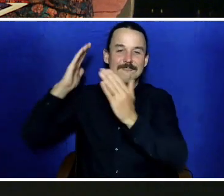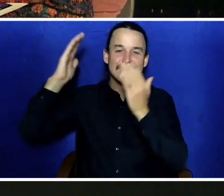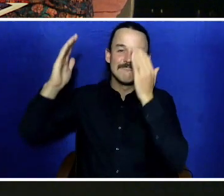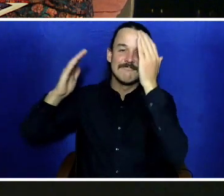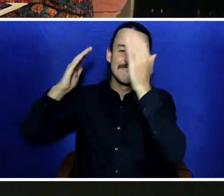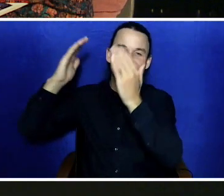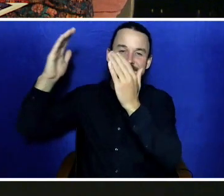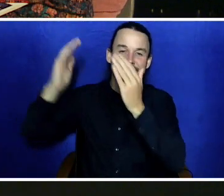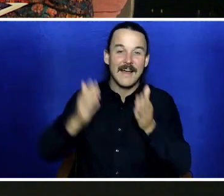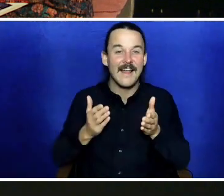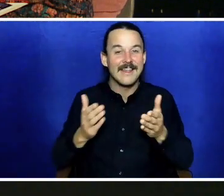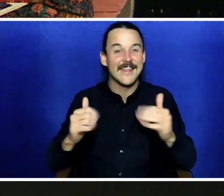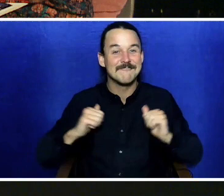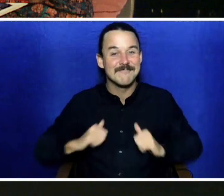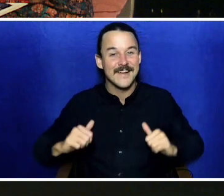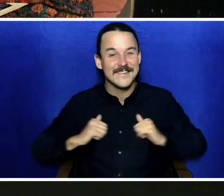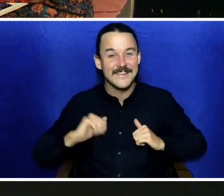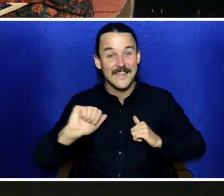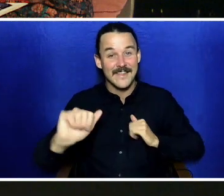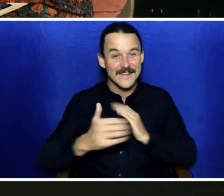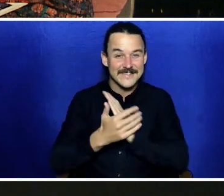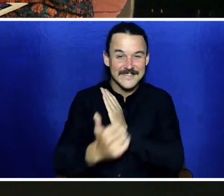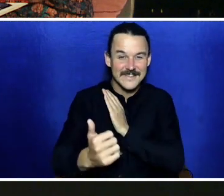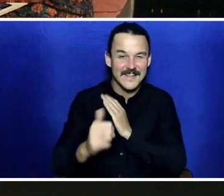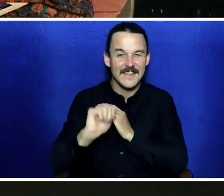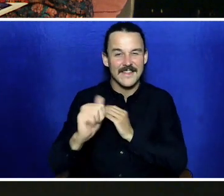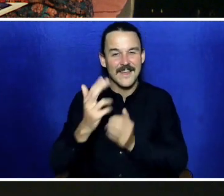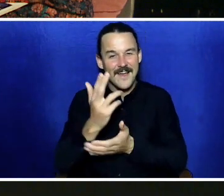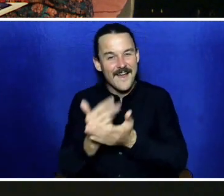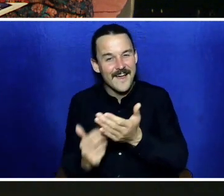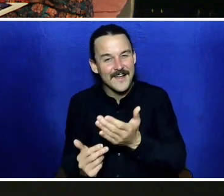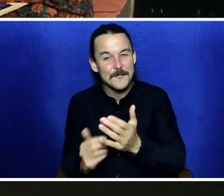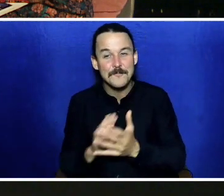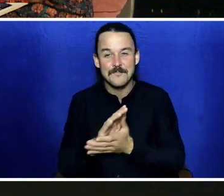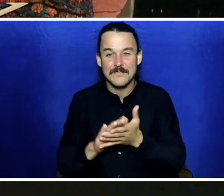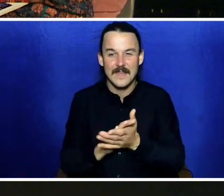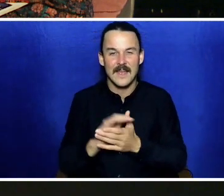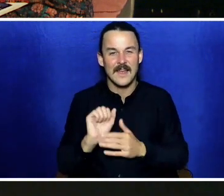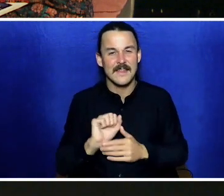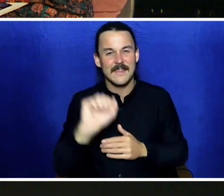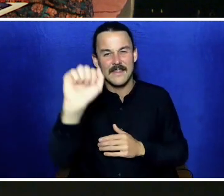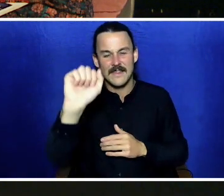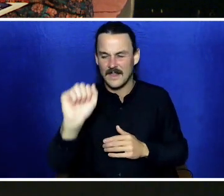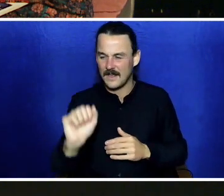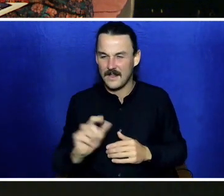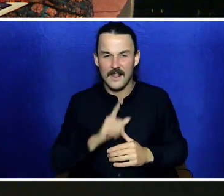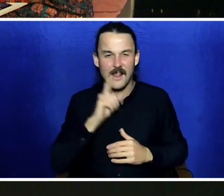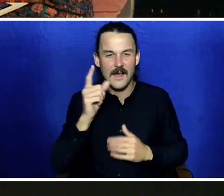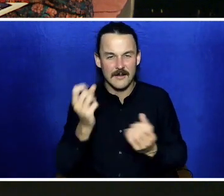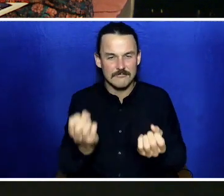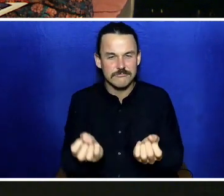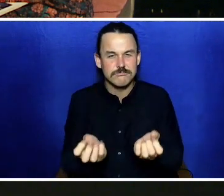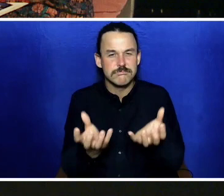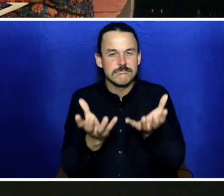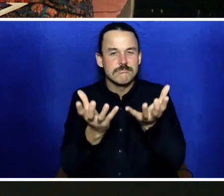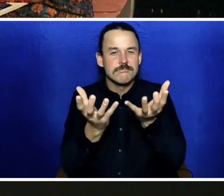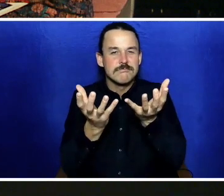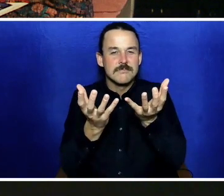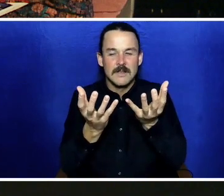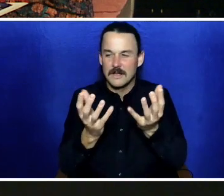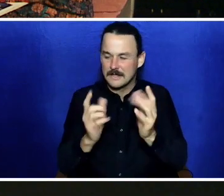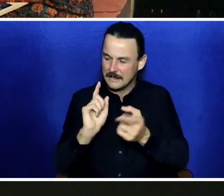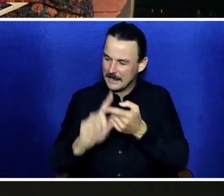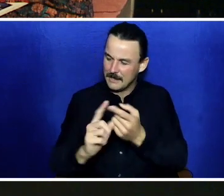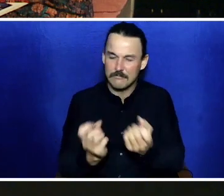that the light and the passionate flame which burns in this company is not extinguished but is kept